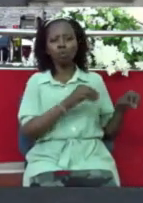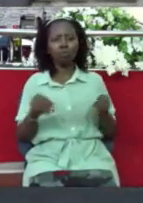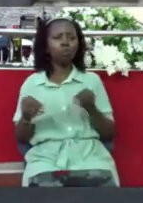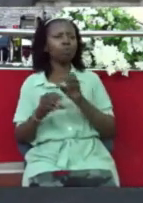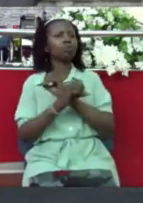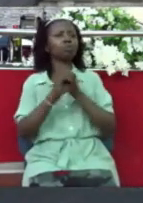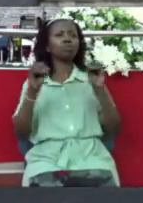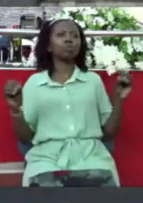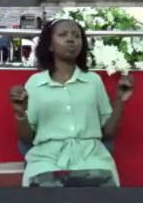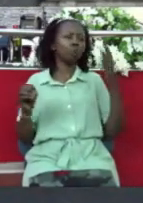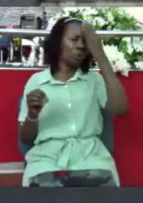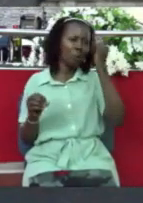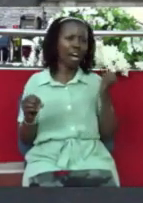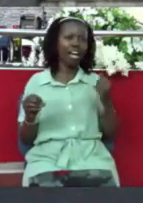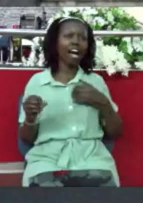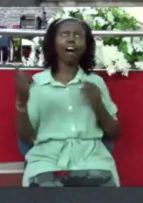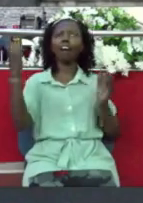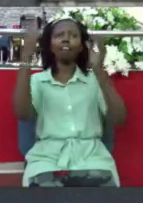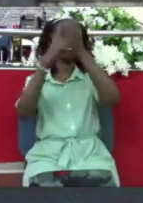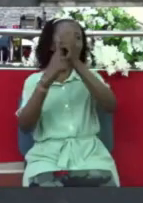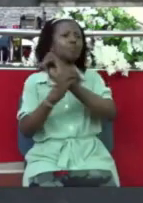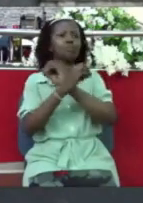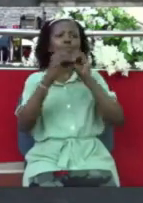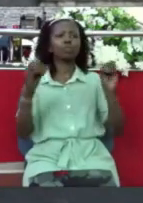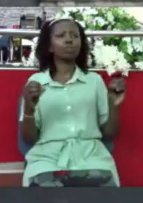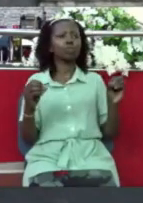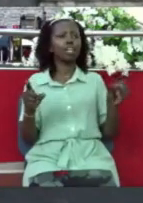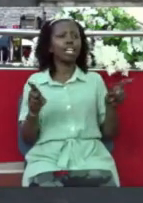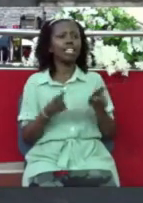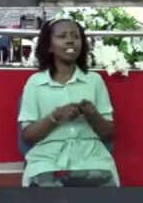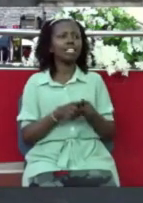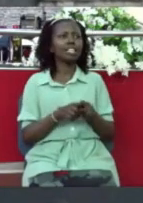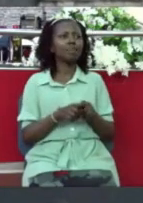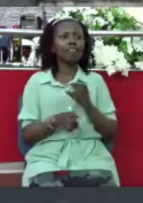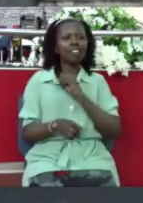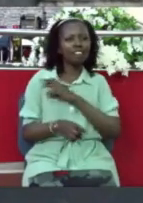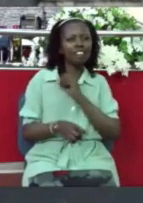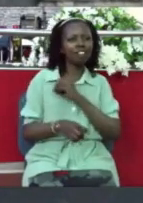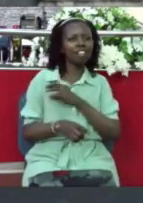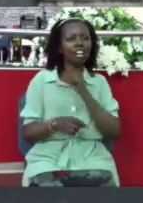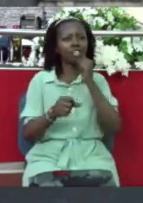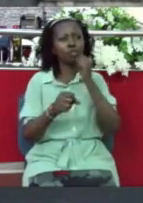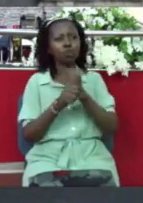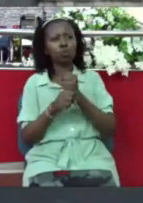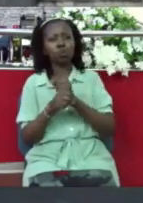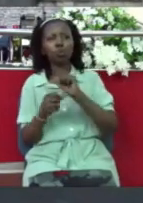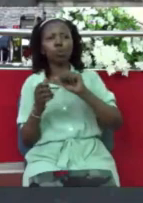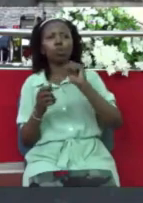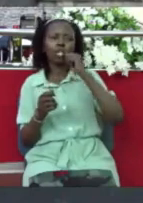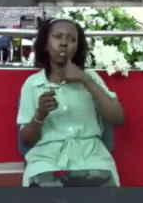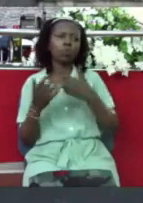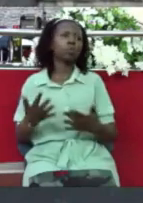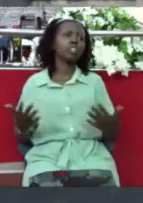all, we are not ambitious. And also, we are not risk takers. Hey,